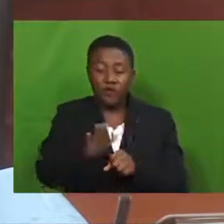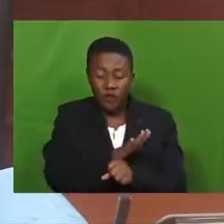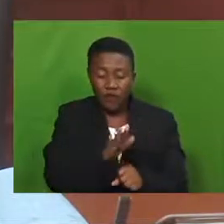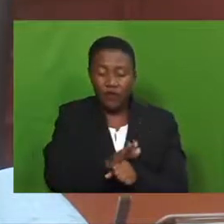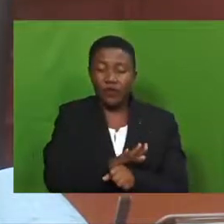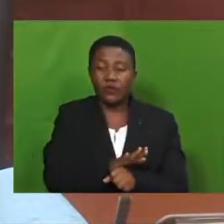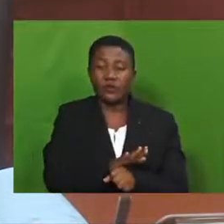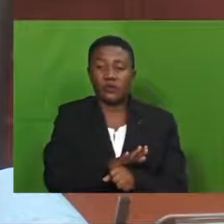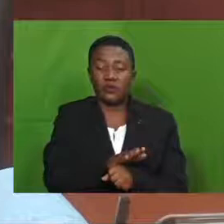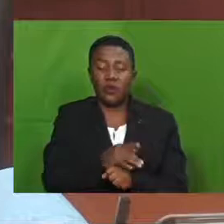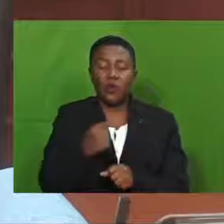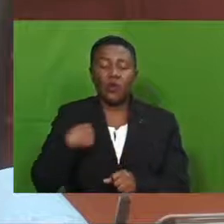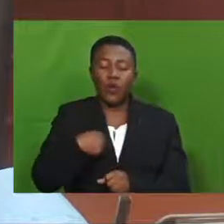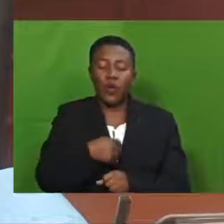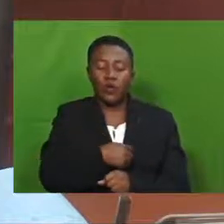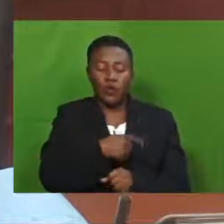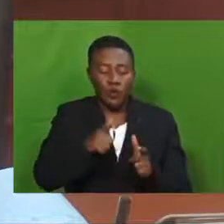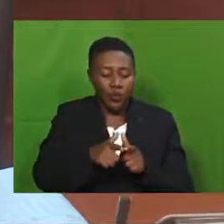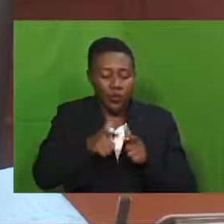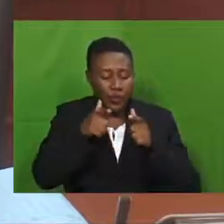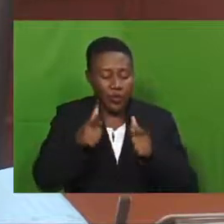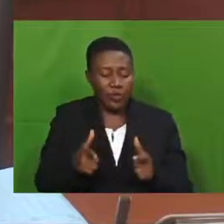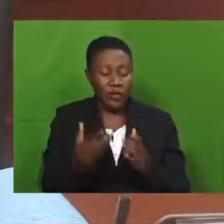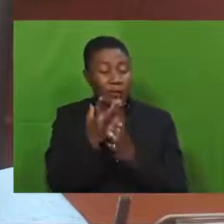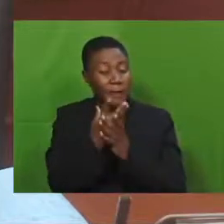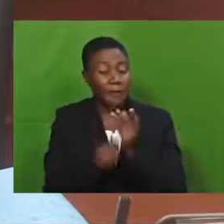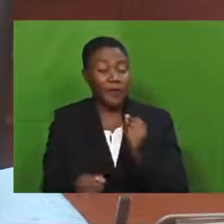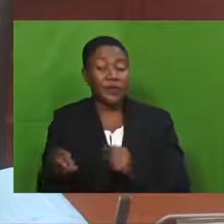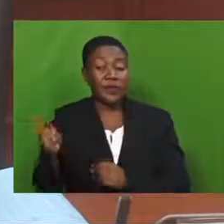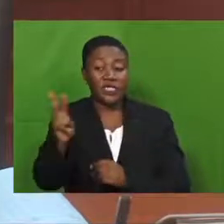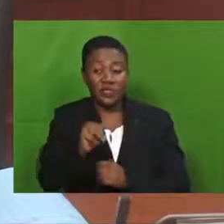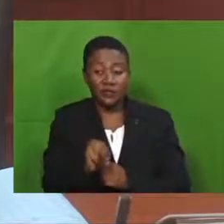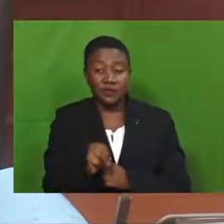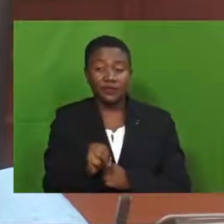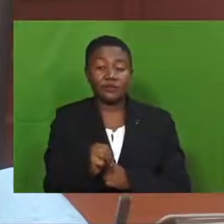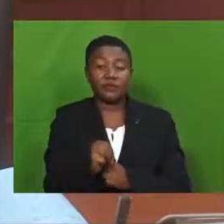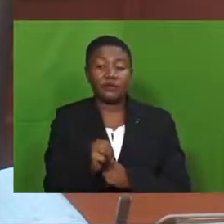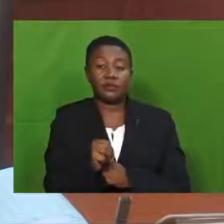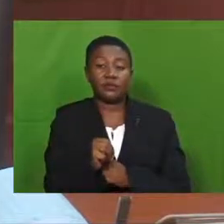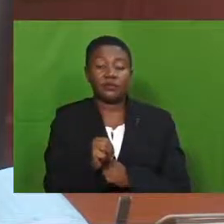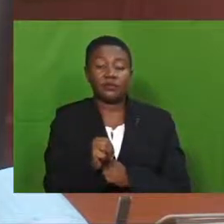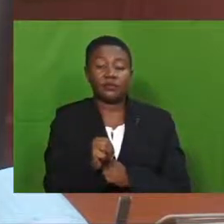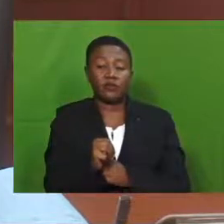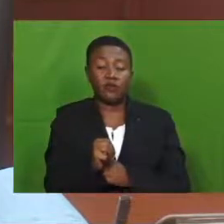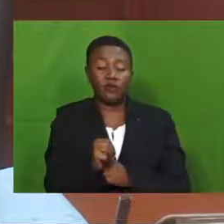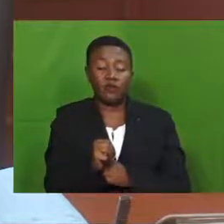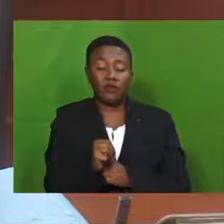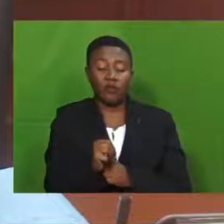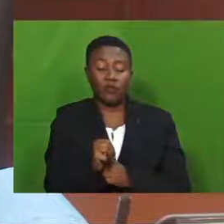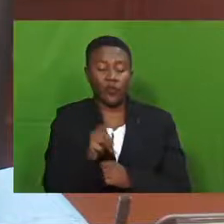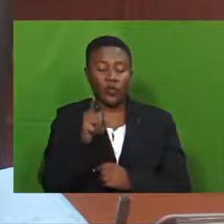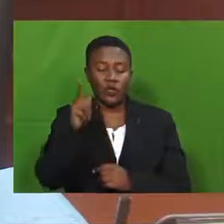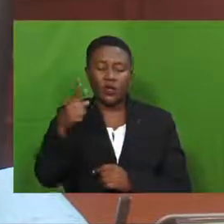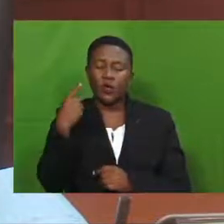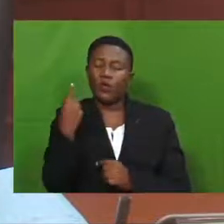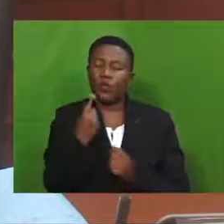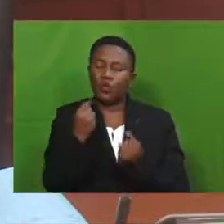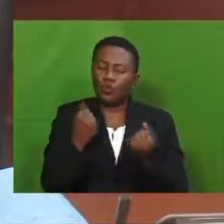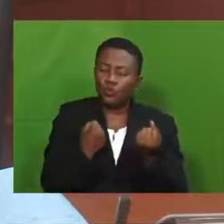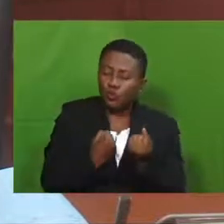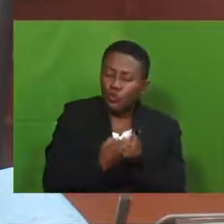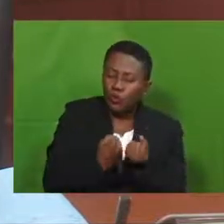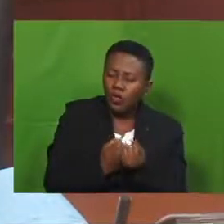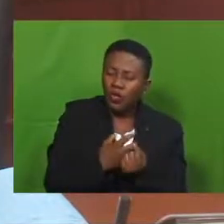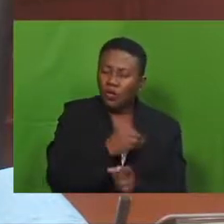shall greatly miss him. On a personal note, he was an enormous source of support and resource